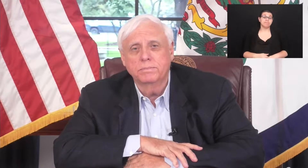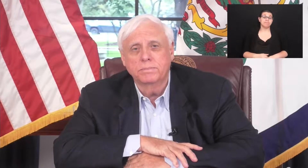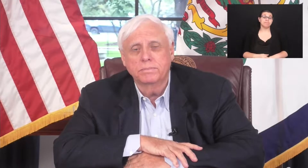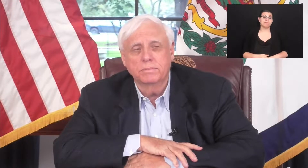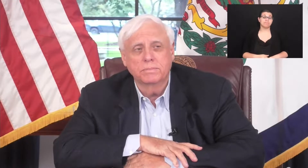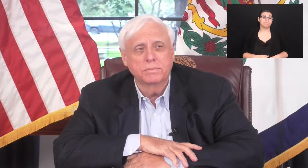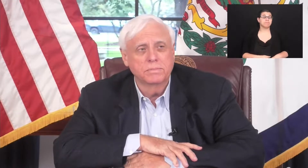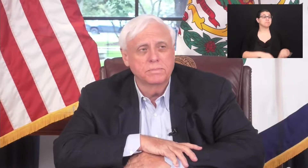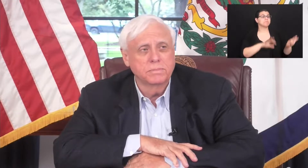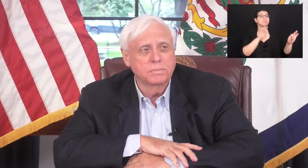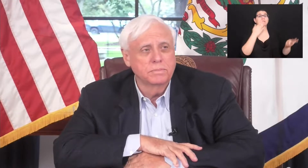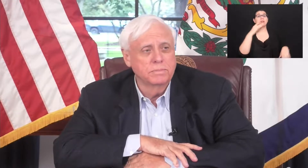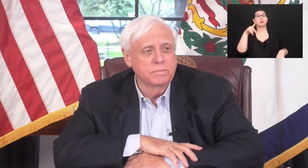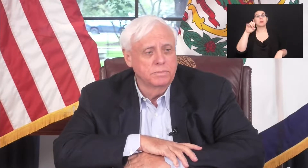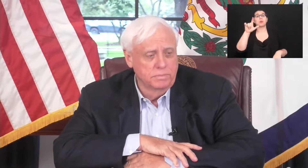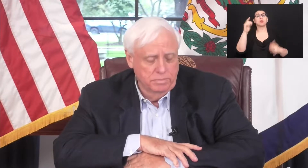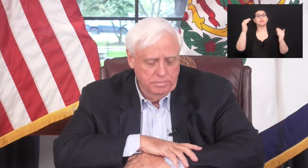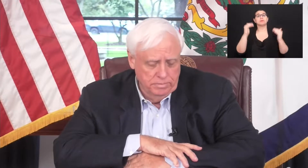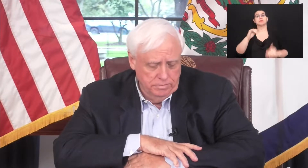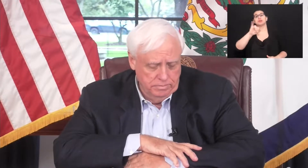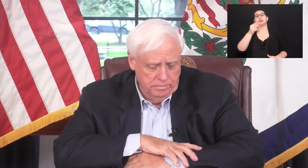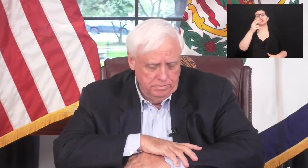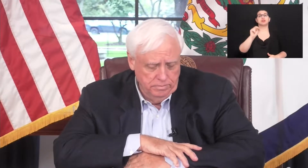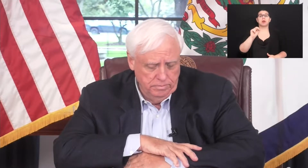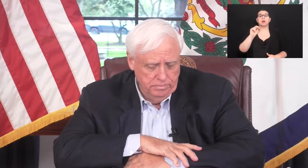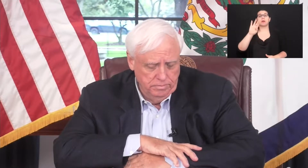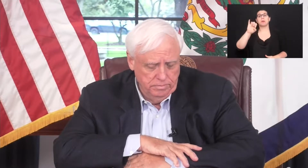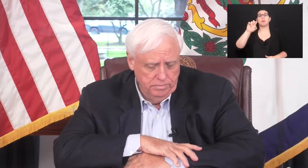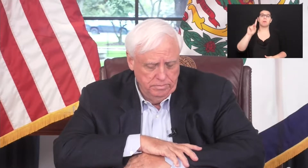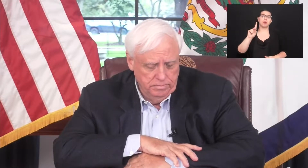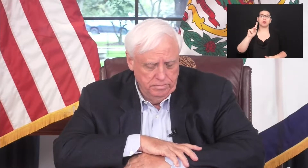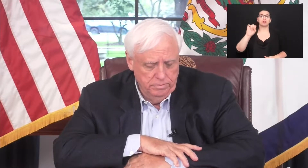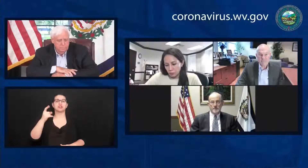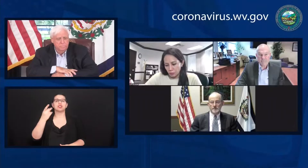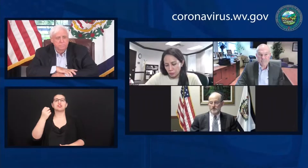All right, thank you, Paul. Next, we'll go to John Mark Shaver with West Virginia News.